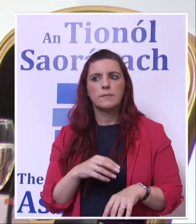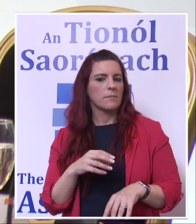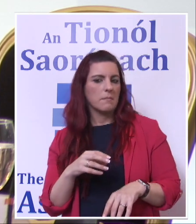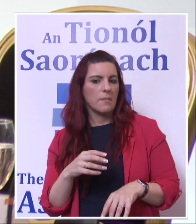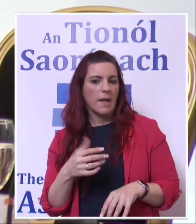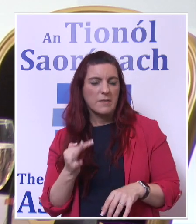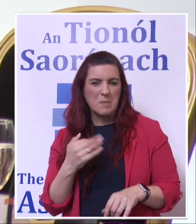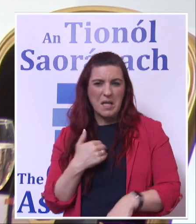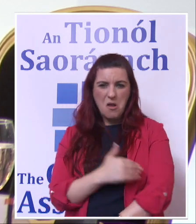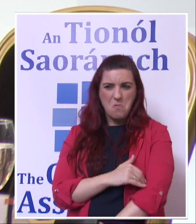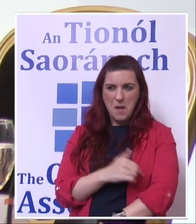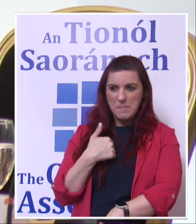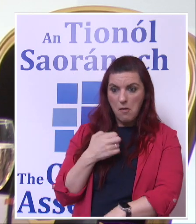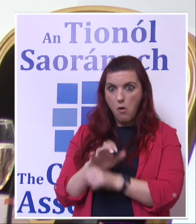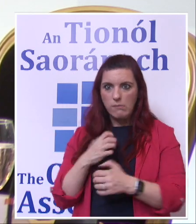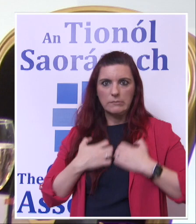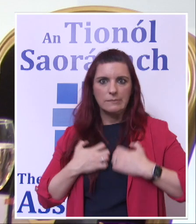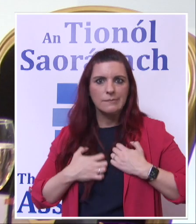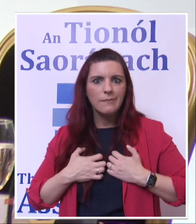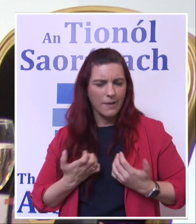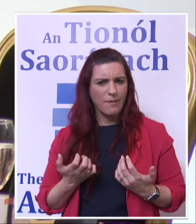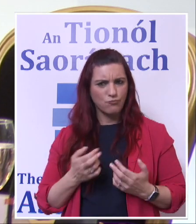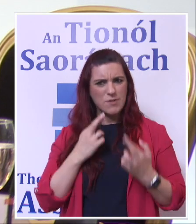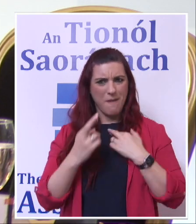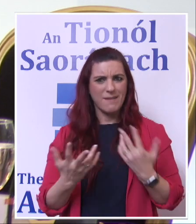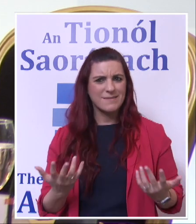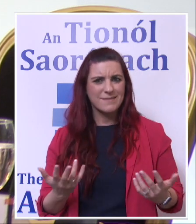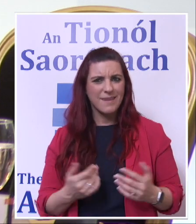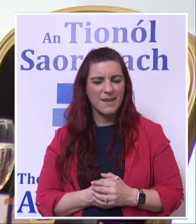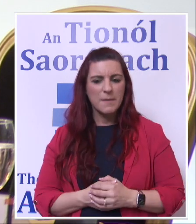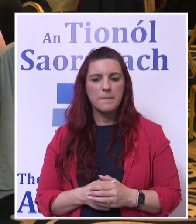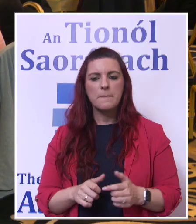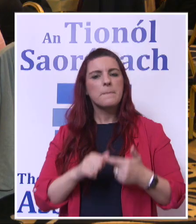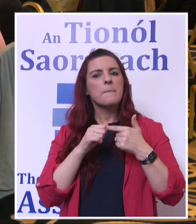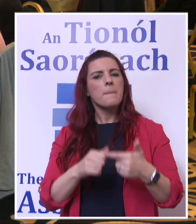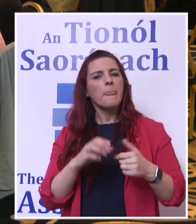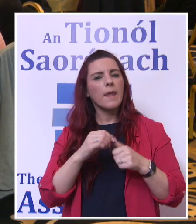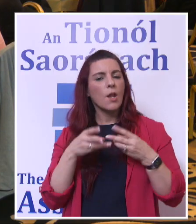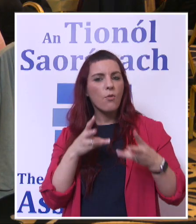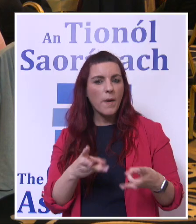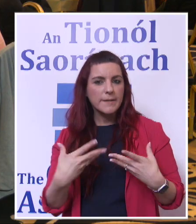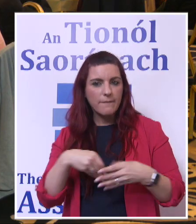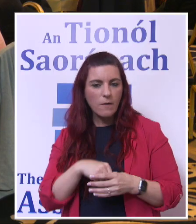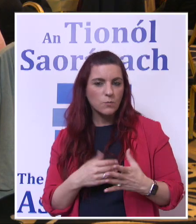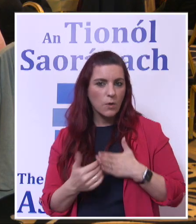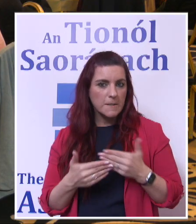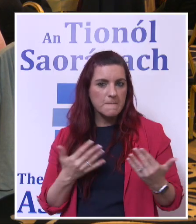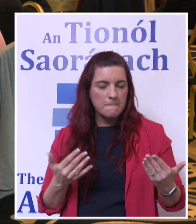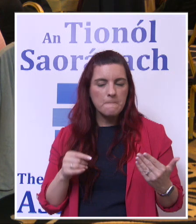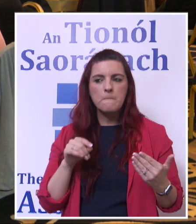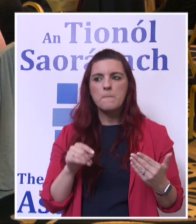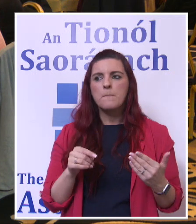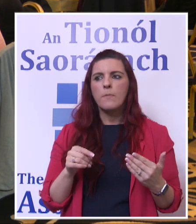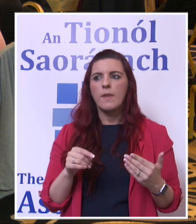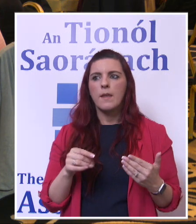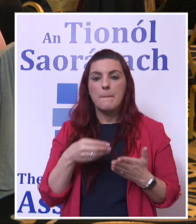irritate you, but something might excite you, and just go and see what's doing. Wearing my audit committee hat, my next thing was pay